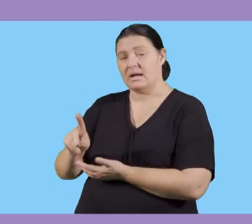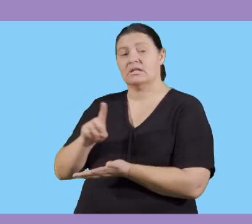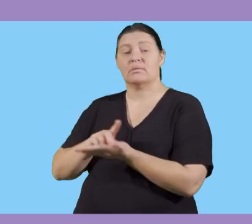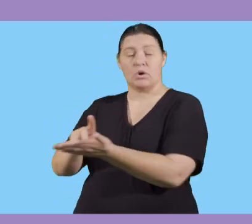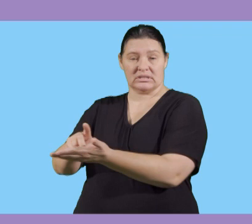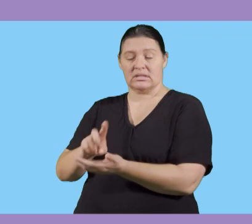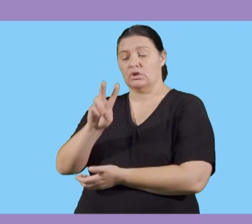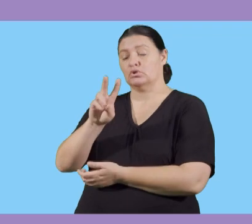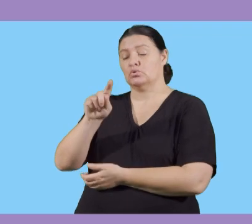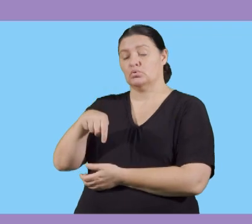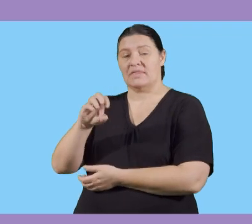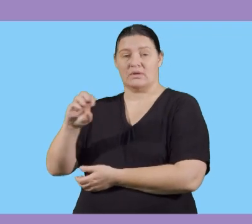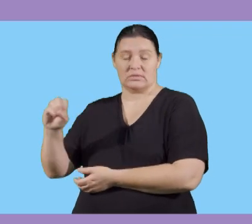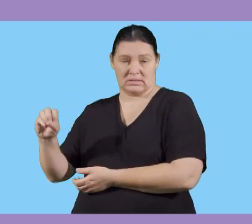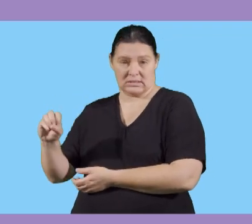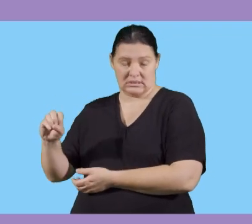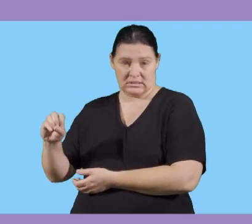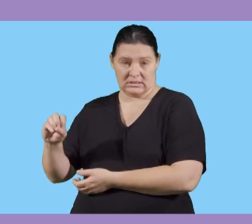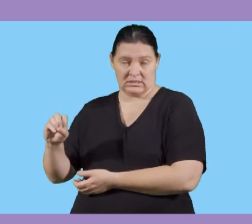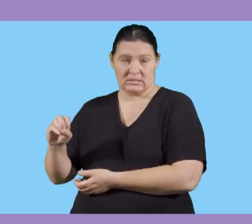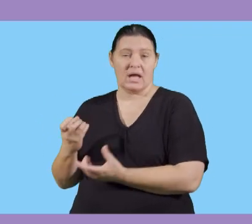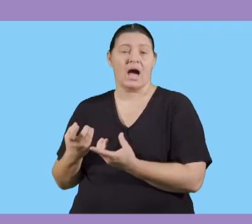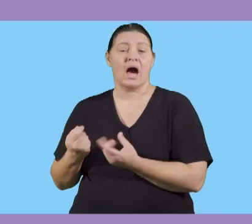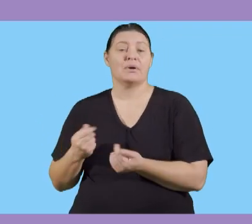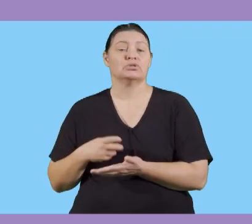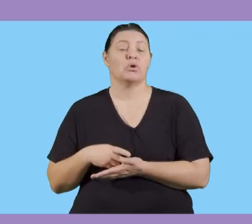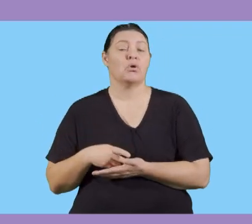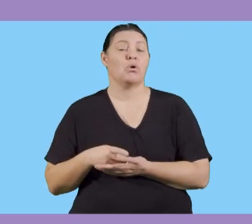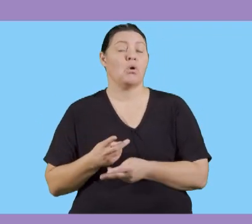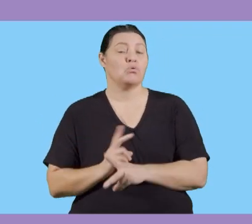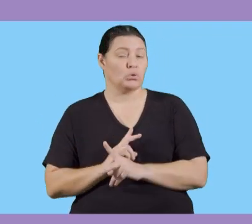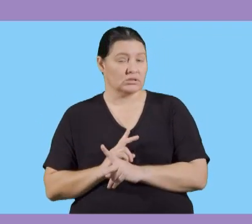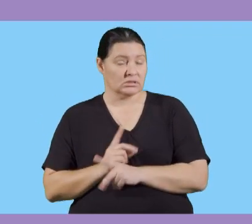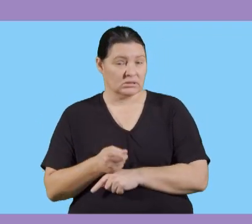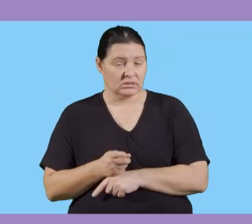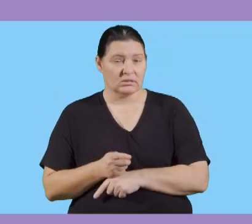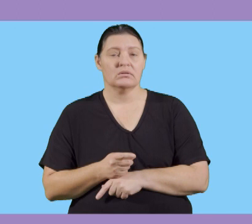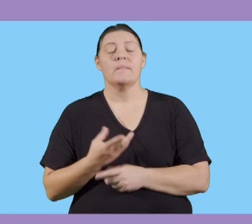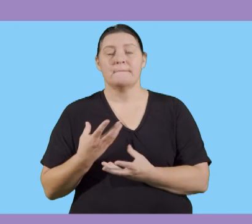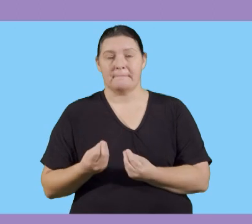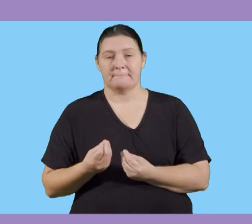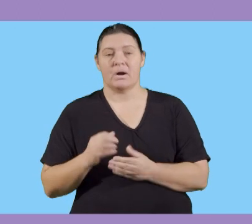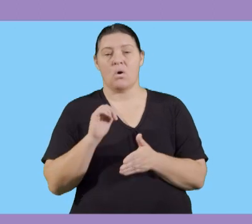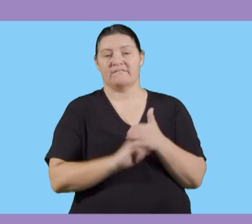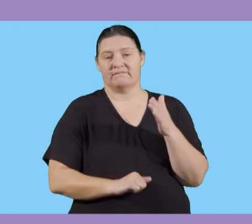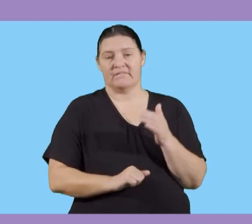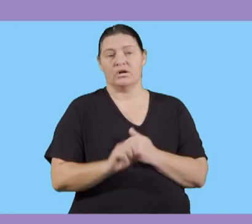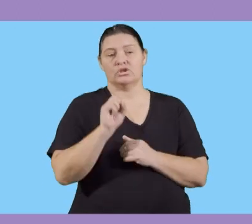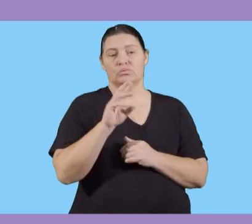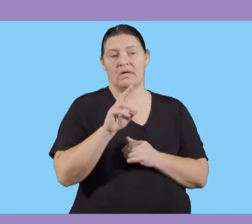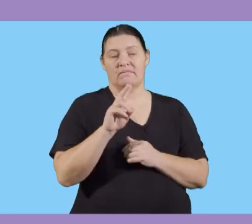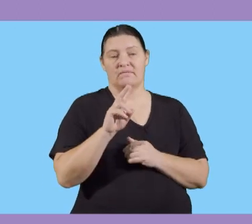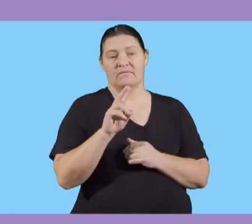rands in her account. So how much is the loan that she has borrowed here? We are going to subtract